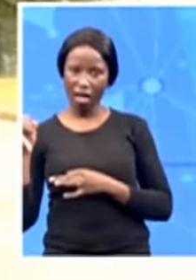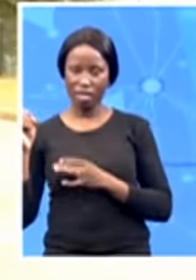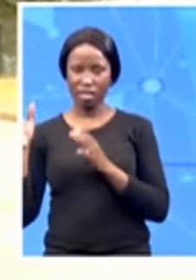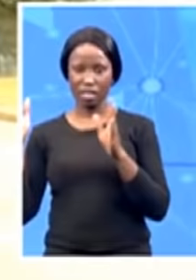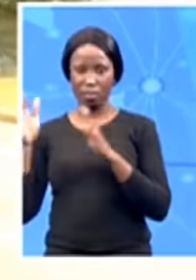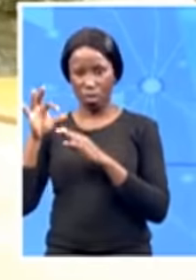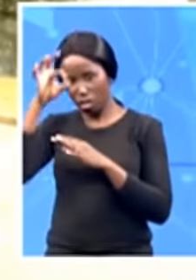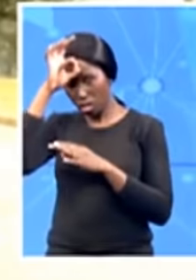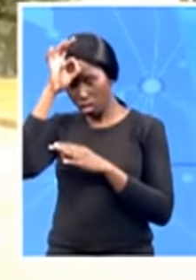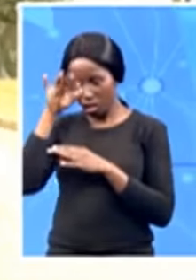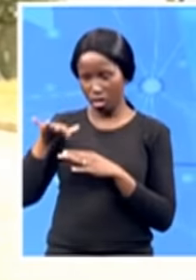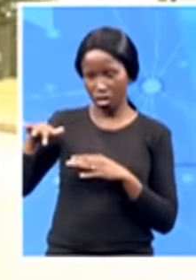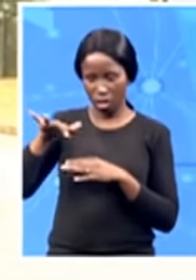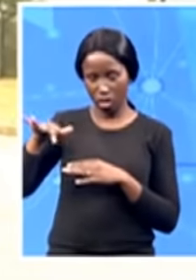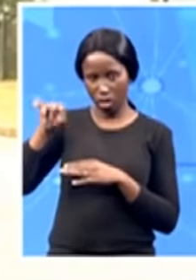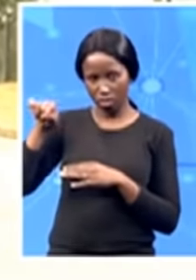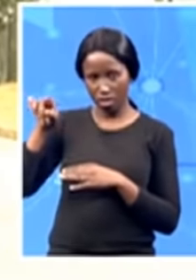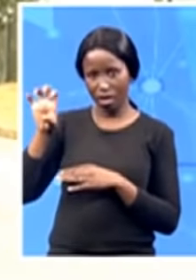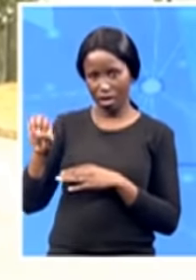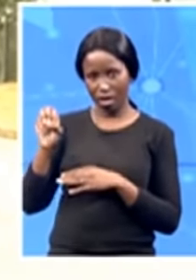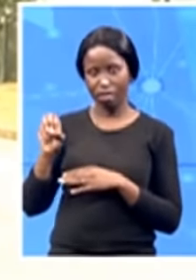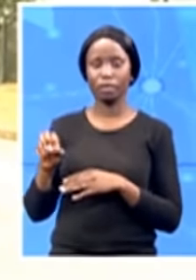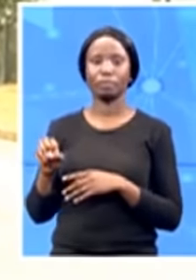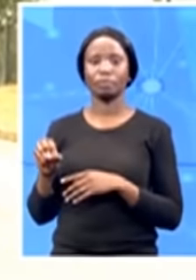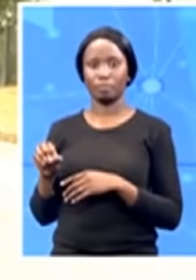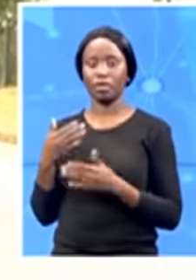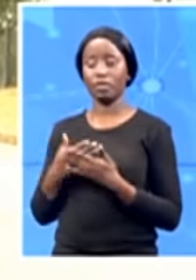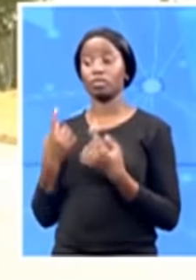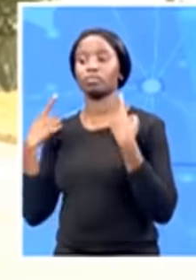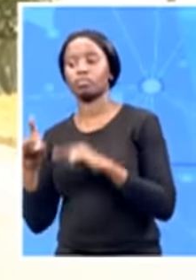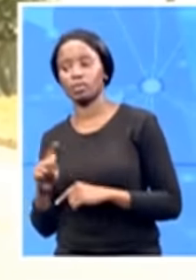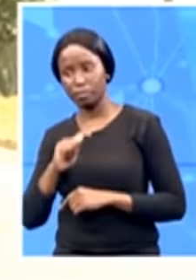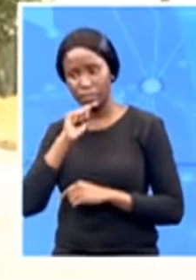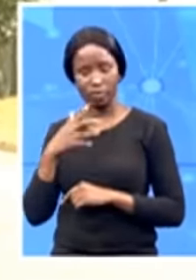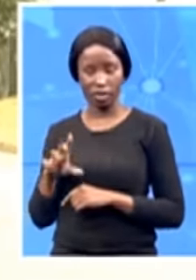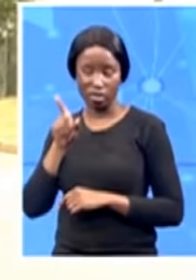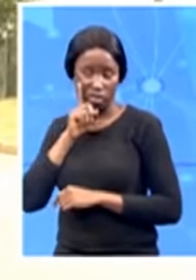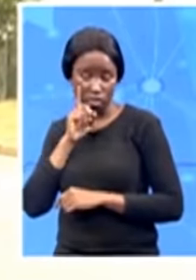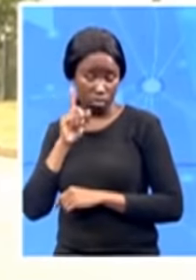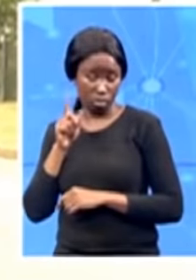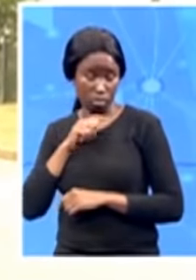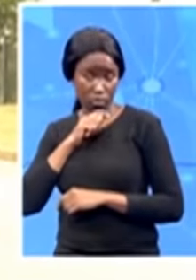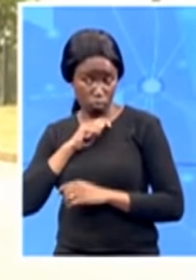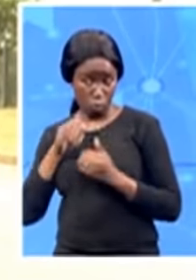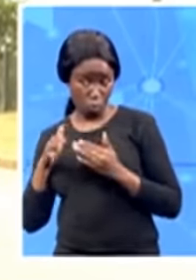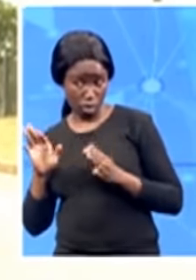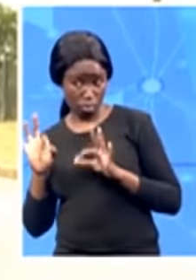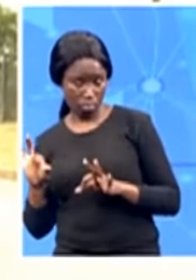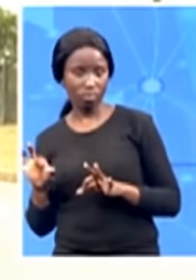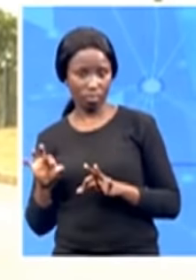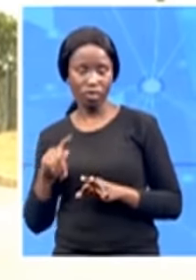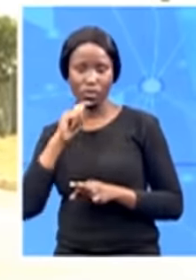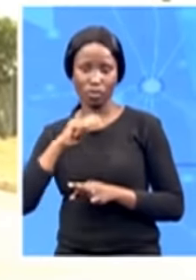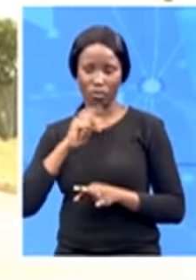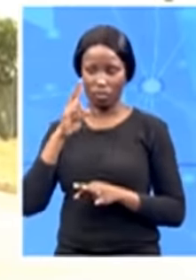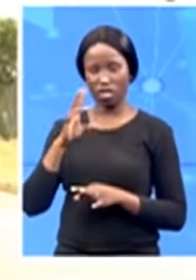fact, we just went by there this morning to see whether or not it was open. And indeed, we did see 2 police officers, and that small satellite